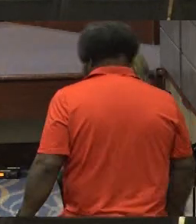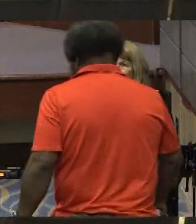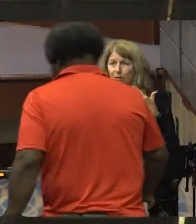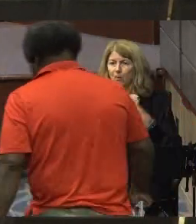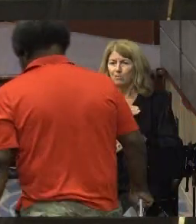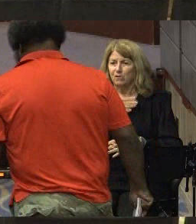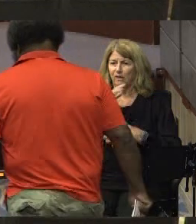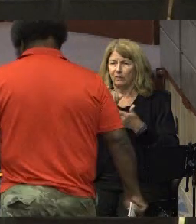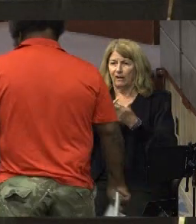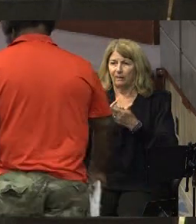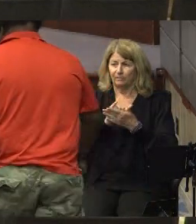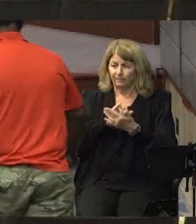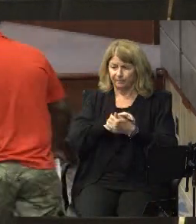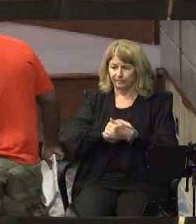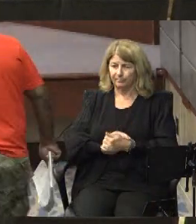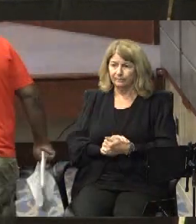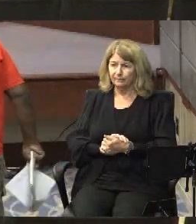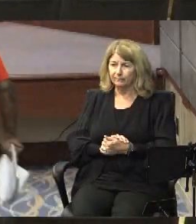that.